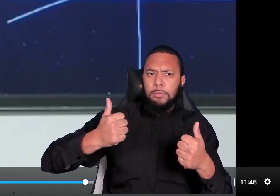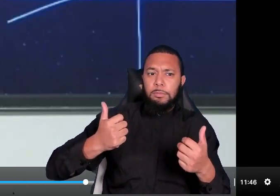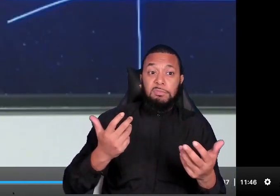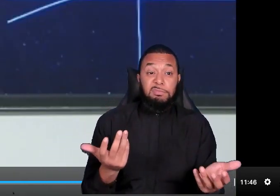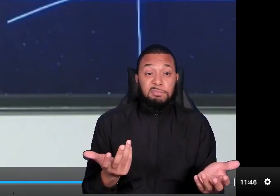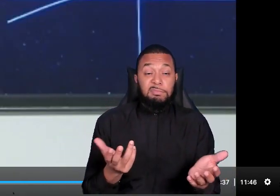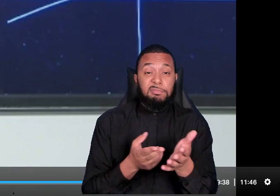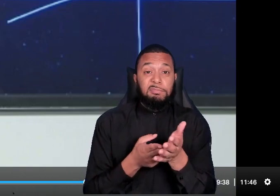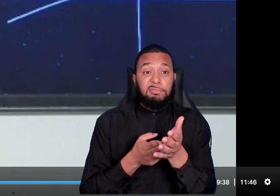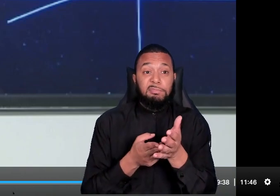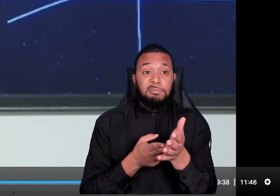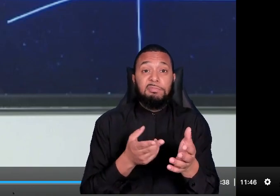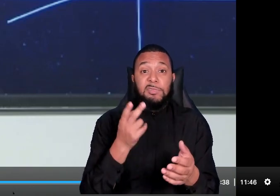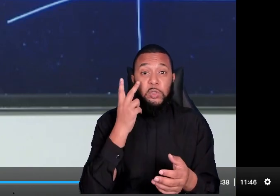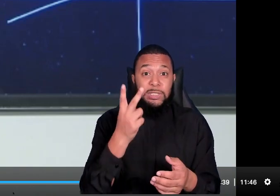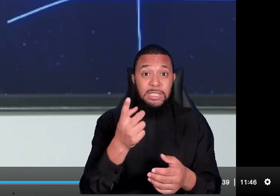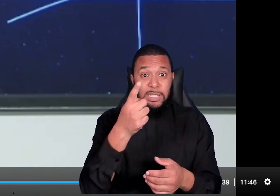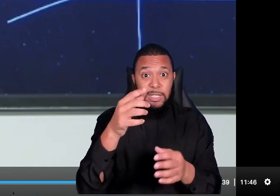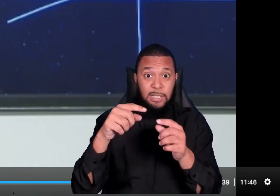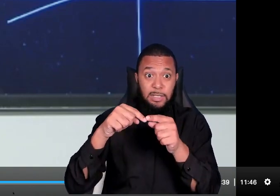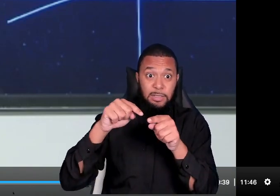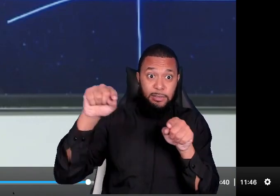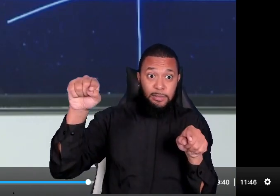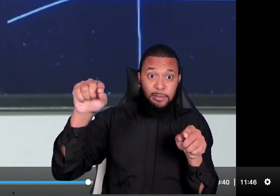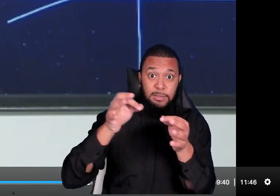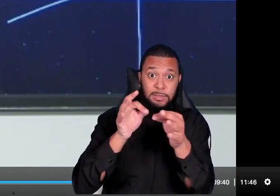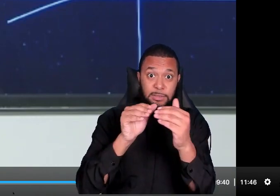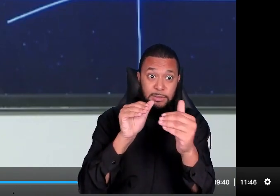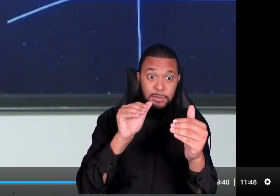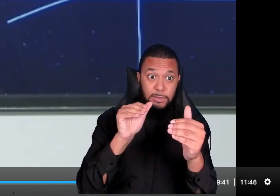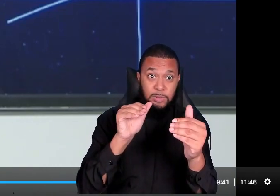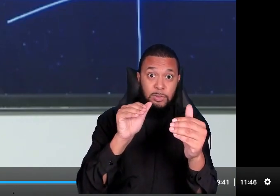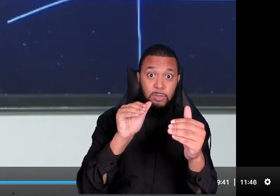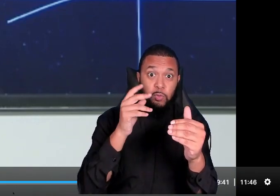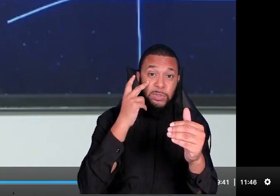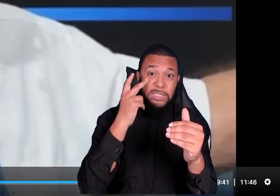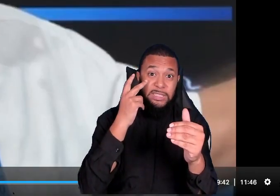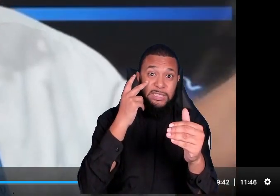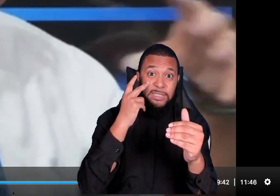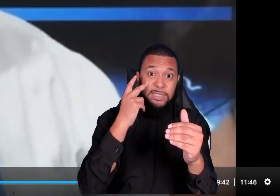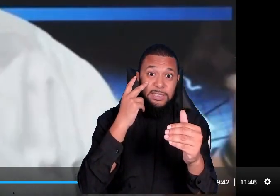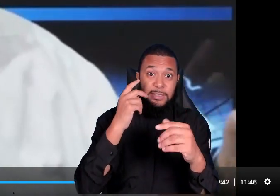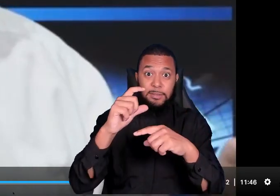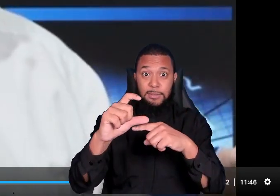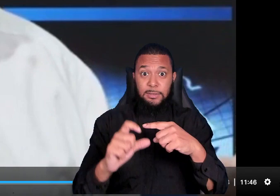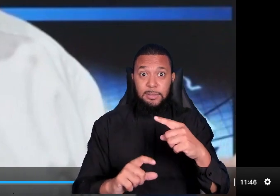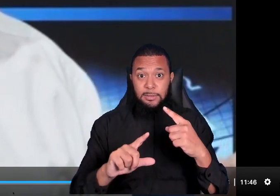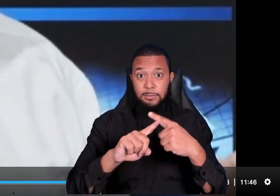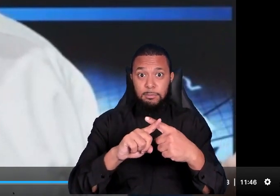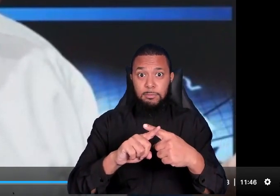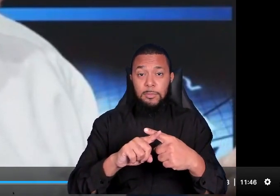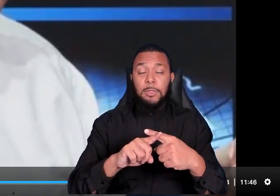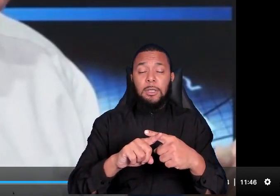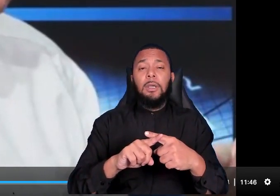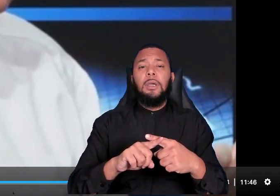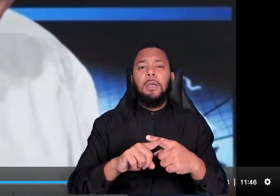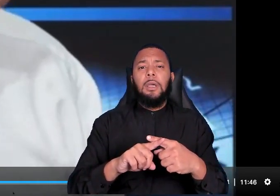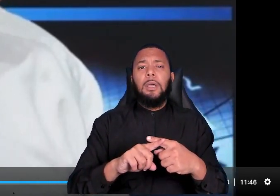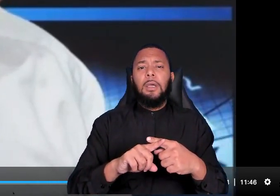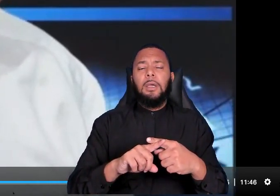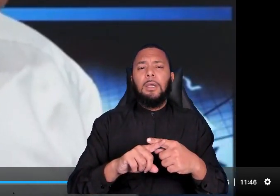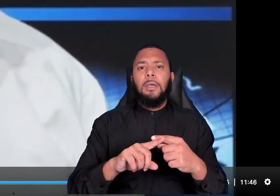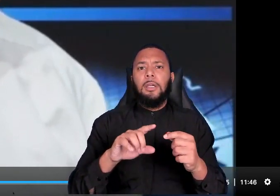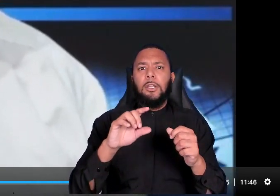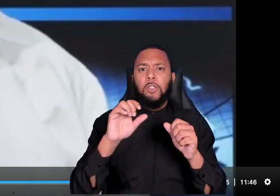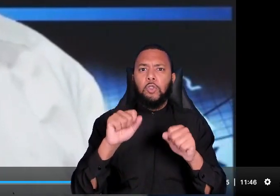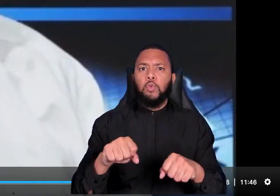when the equations are in this slope-intercept form, you can use that idea of less